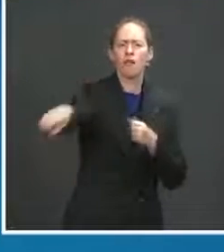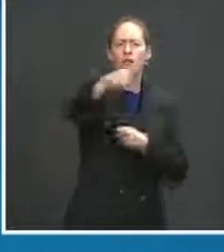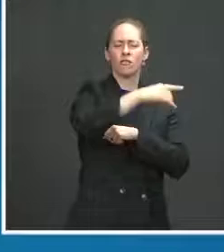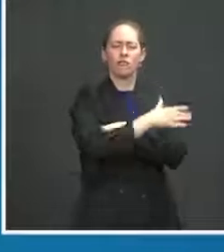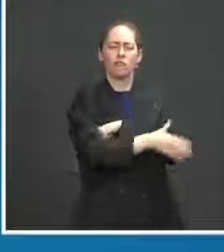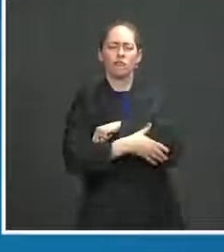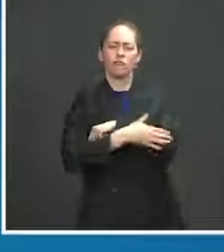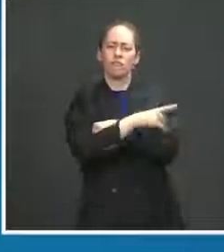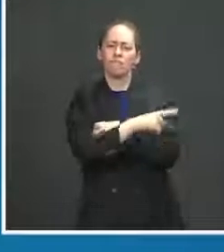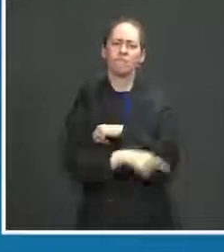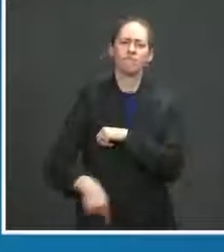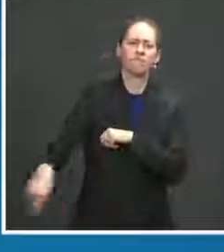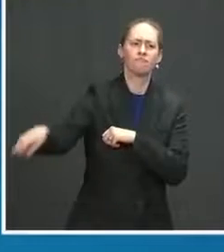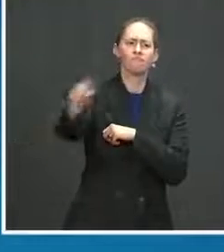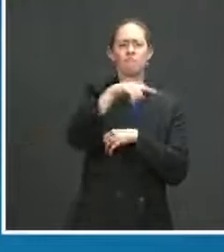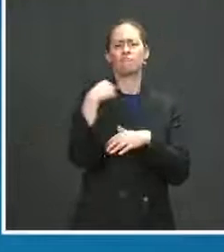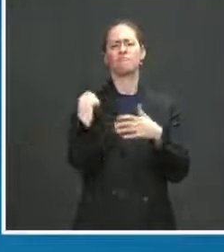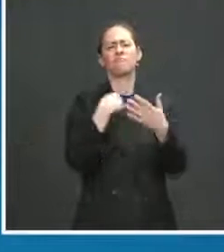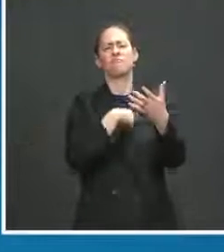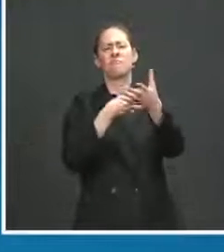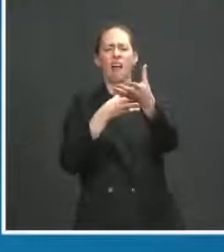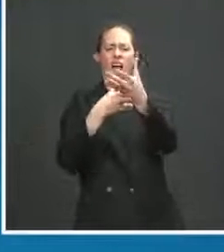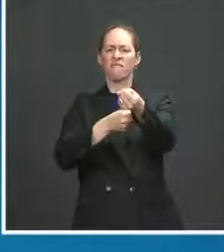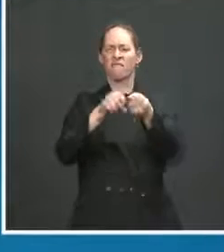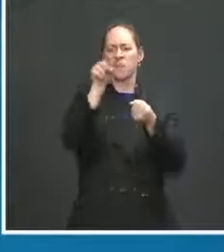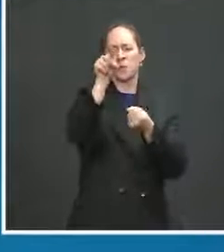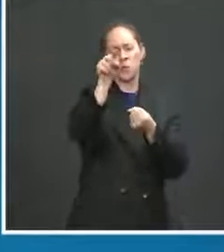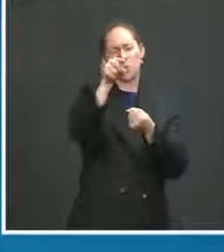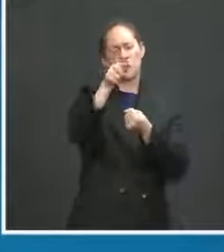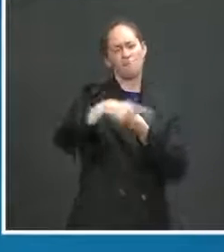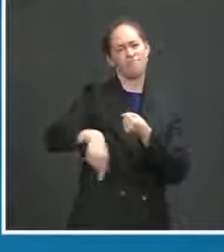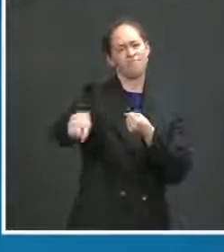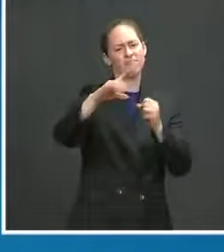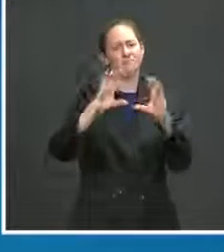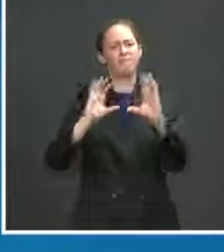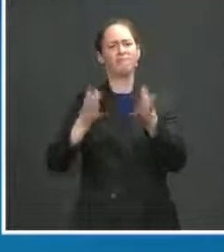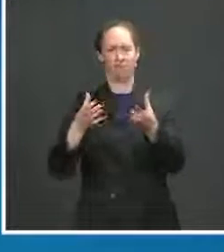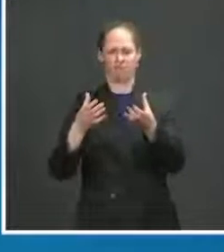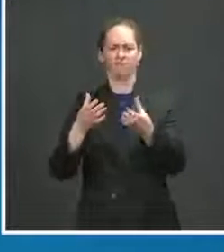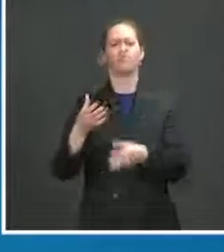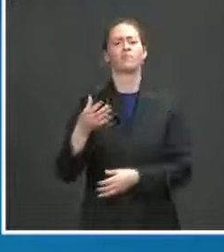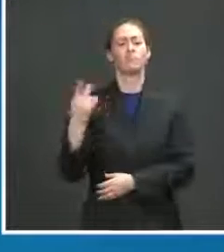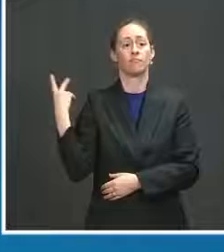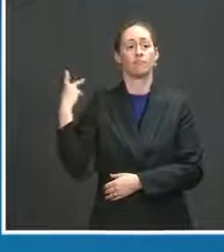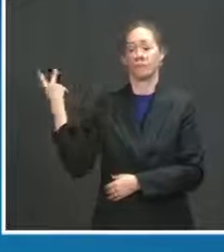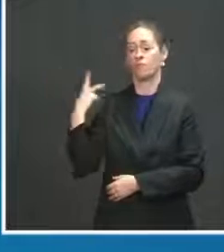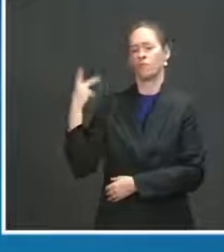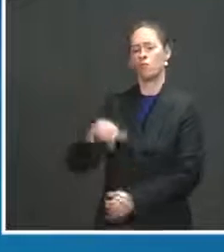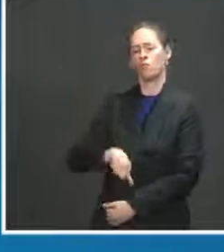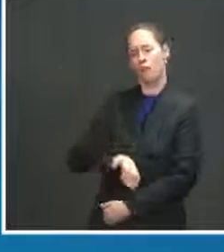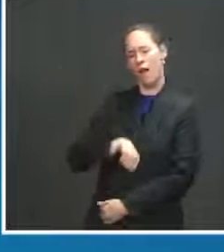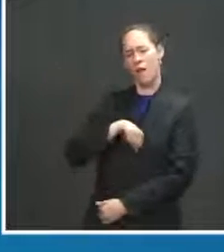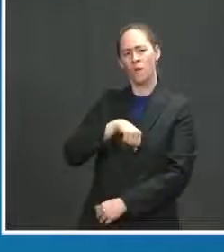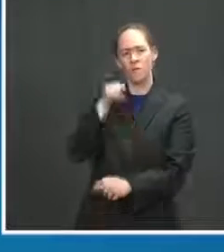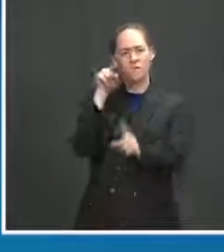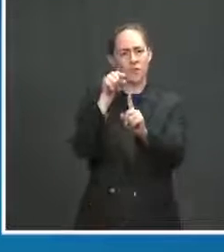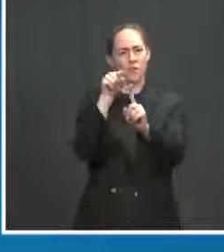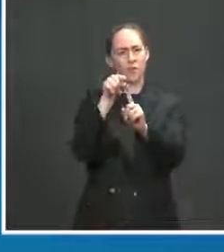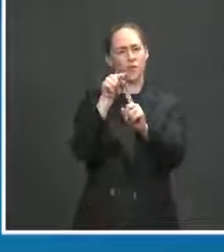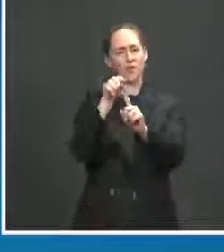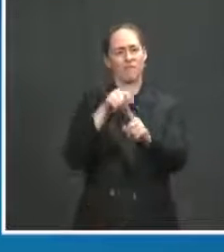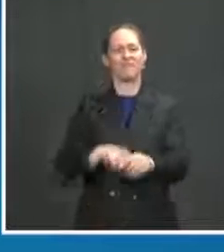have great faith in you, and we are proud of you. So